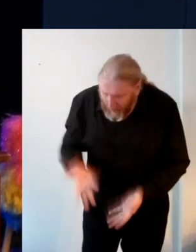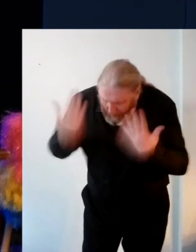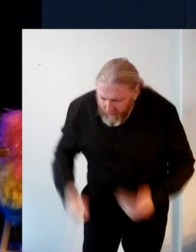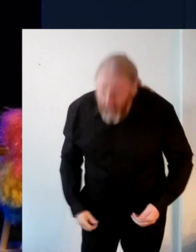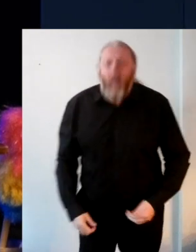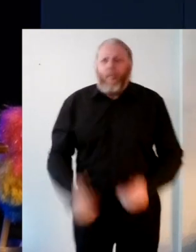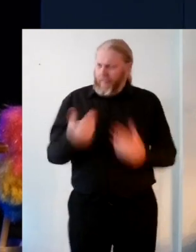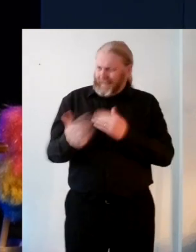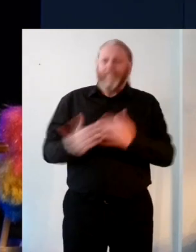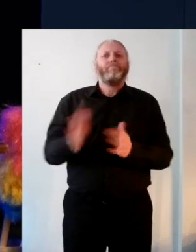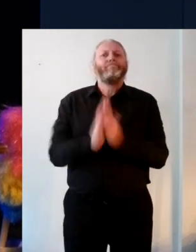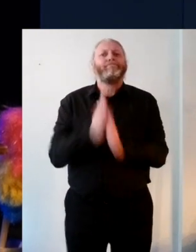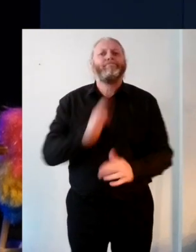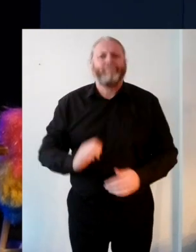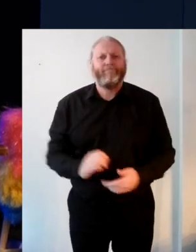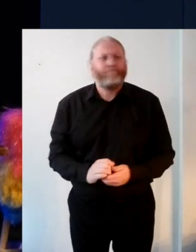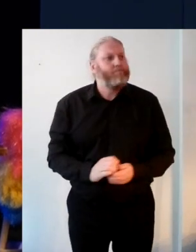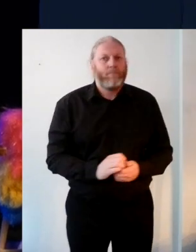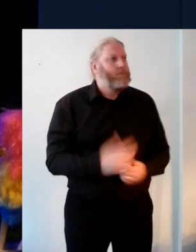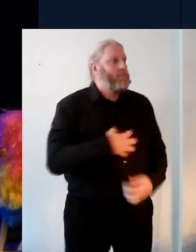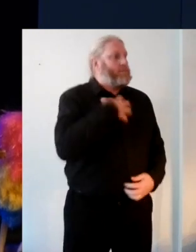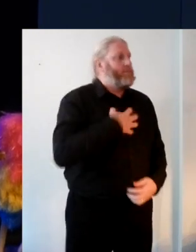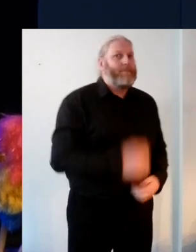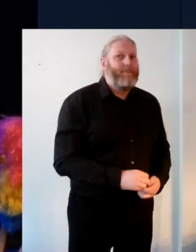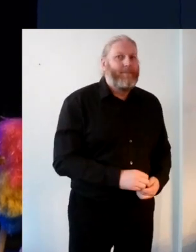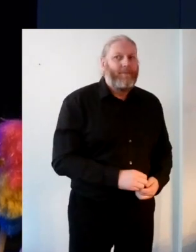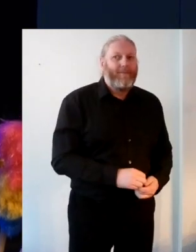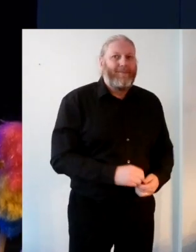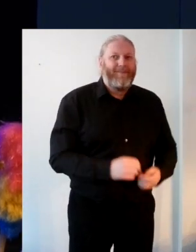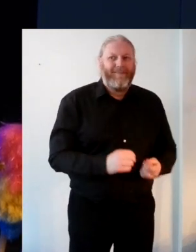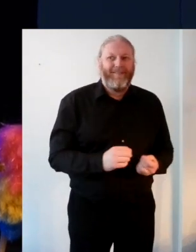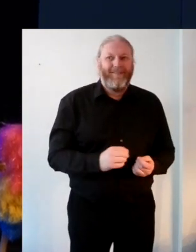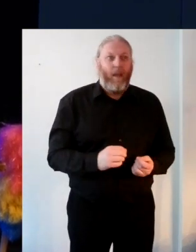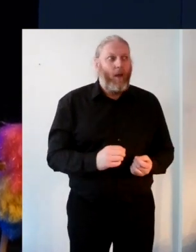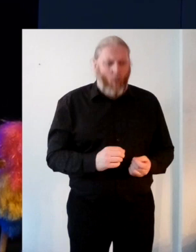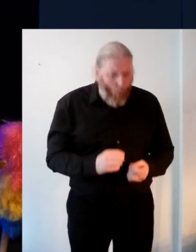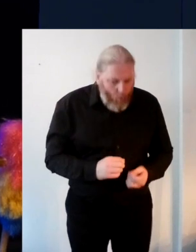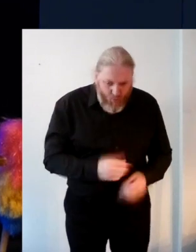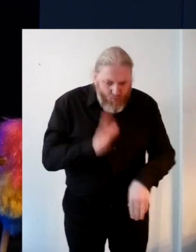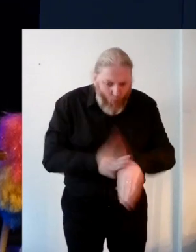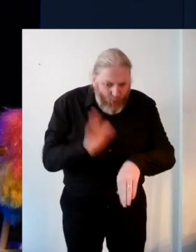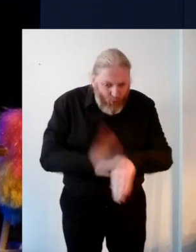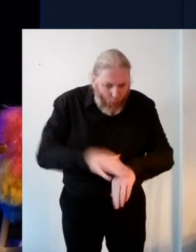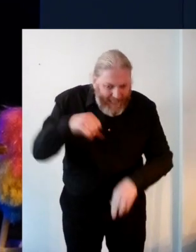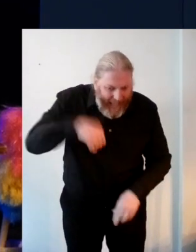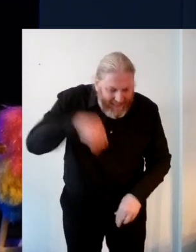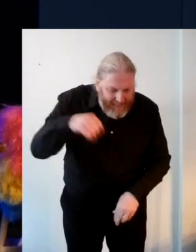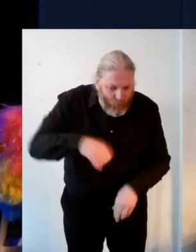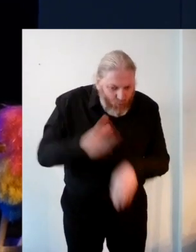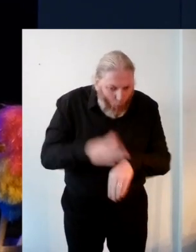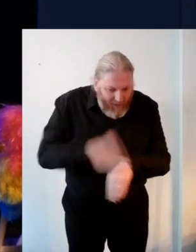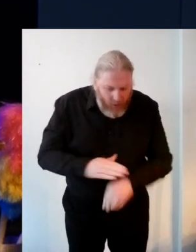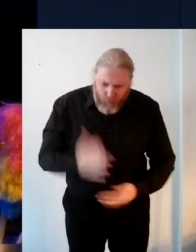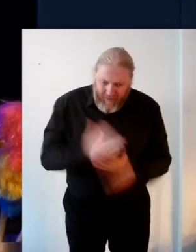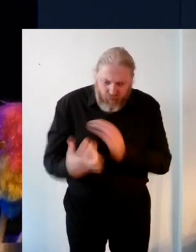There we go. Oh, Oh, you naughty, naughty pants case. That was